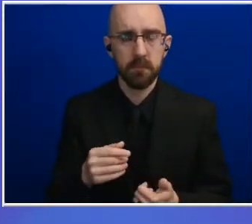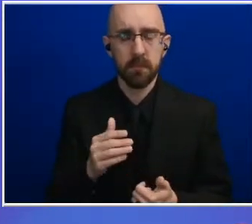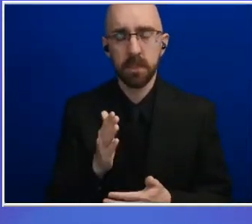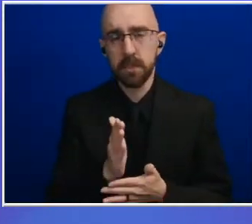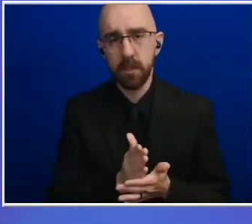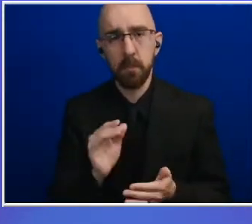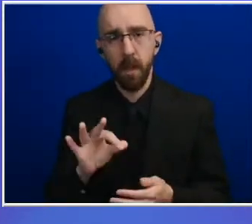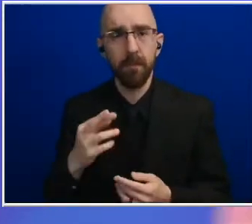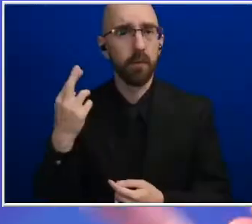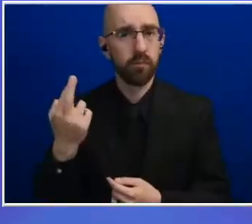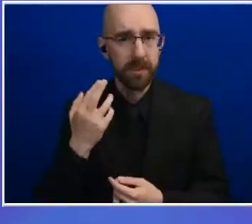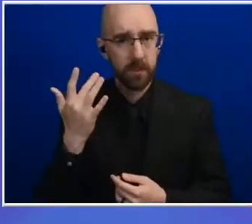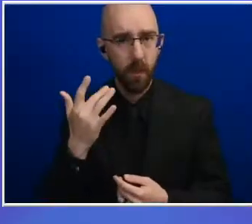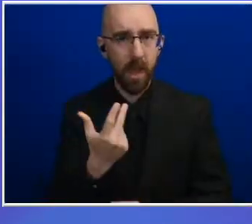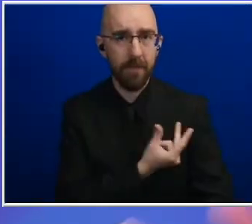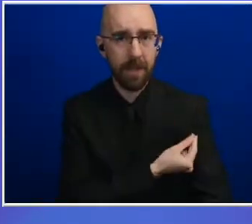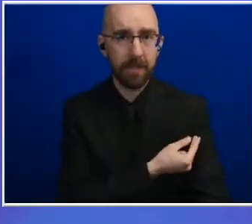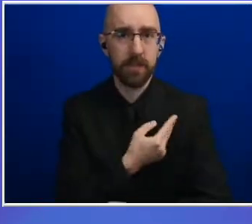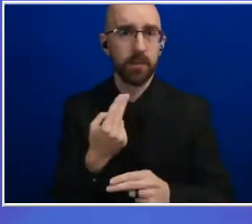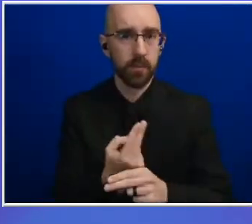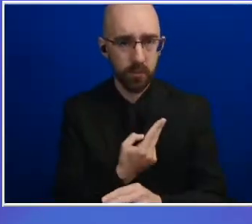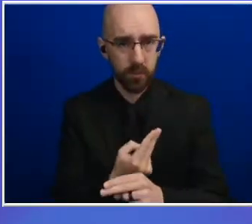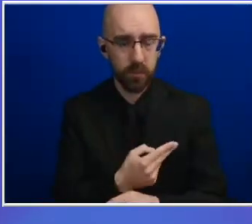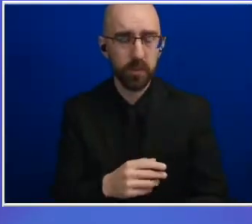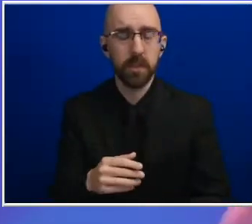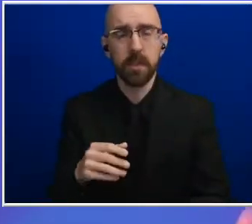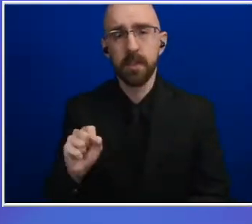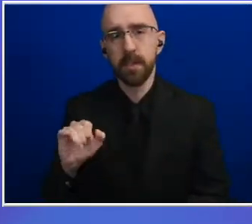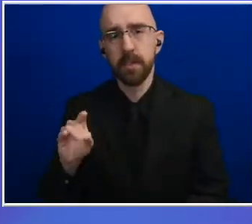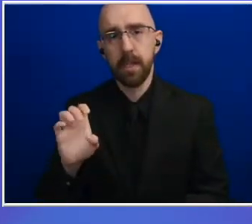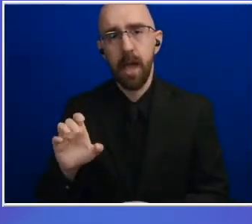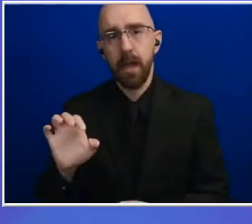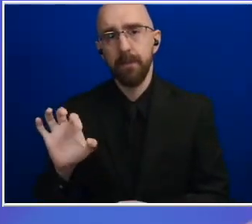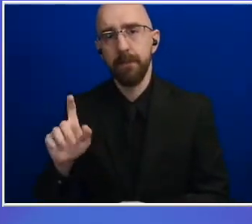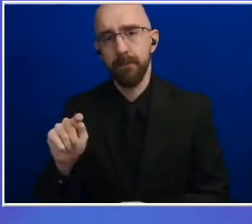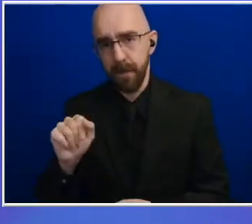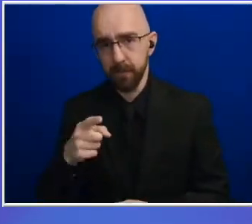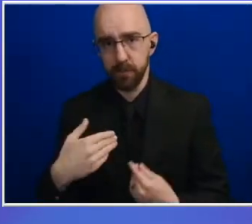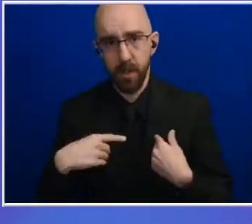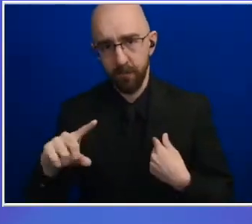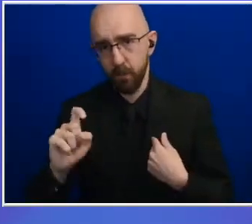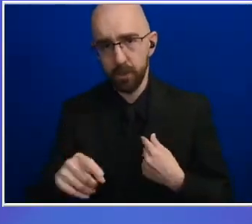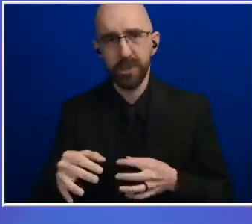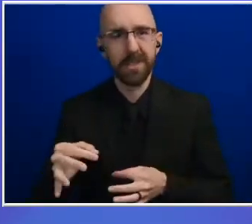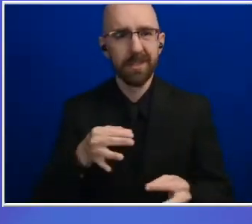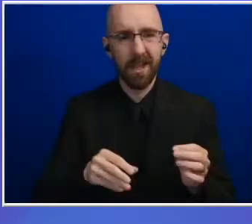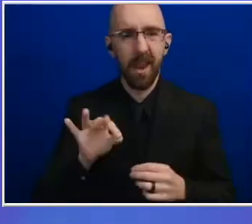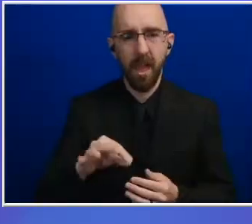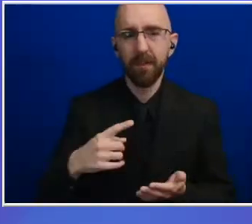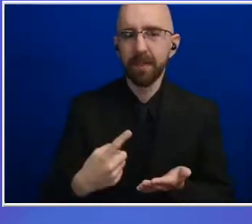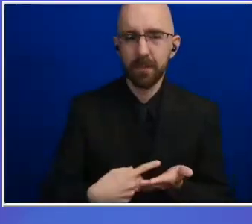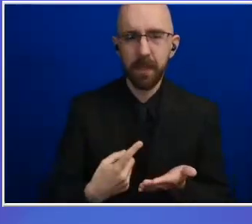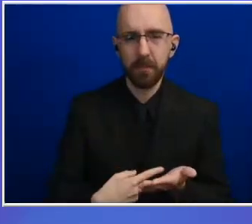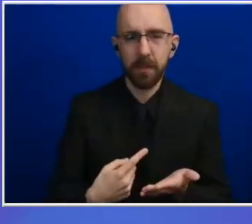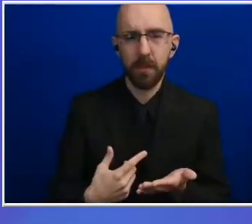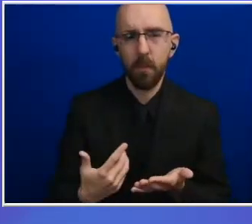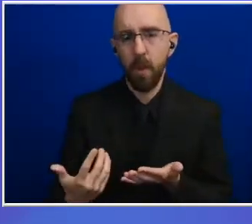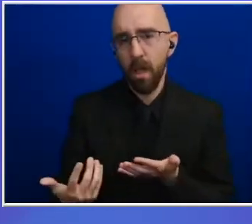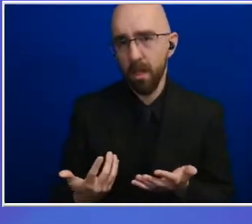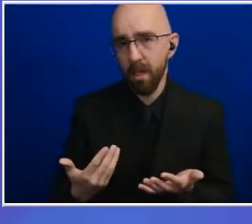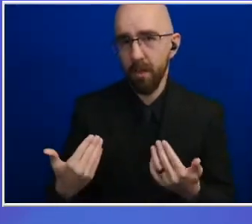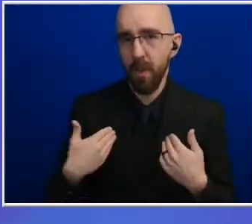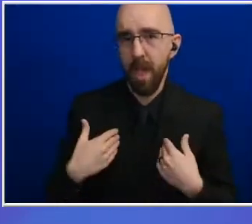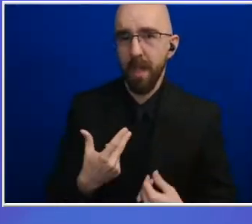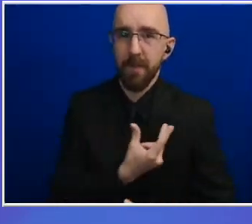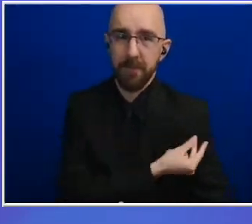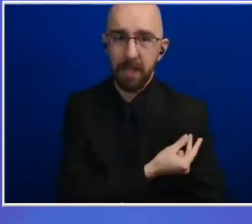the vaccines are being used. Here are some side effects. Do you have any questions? As opposed to sometimes it's, well, we have these vaccines available.